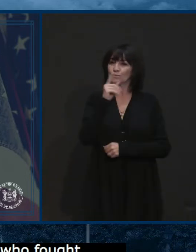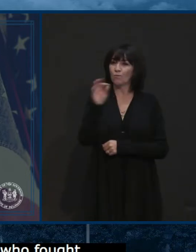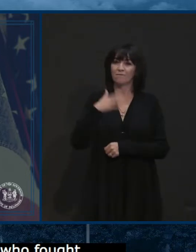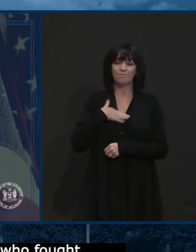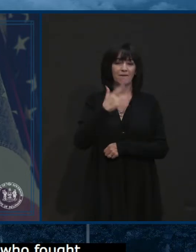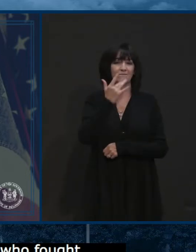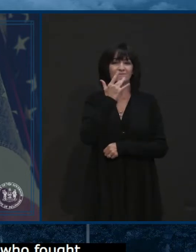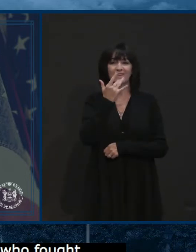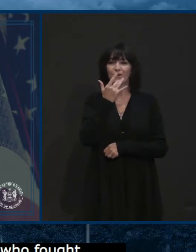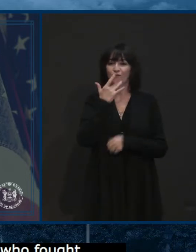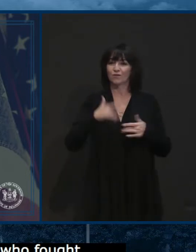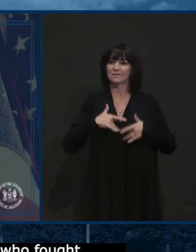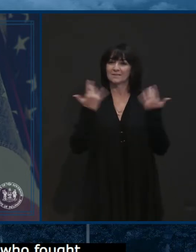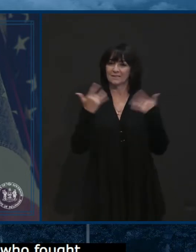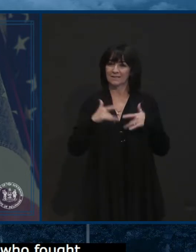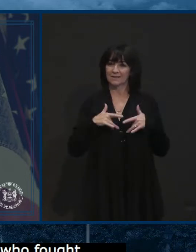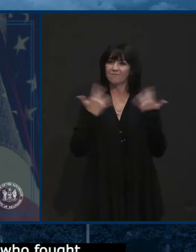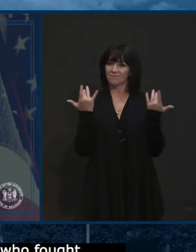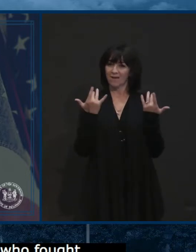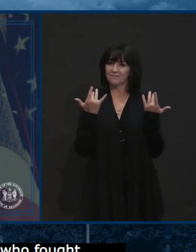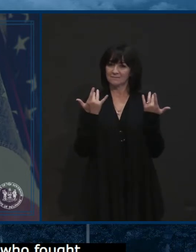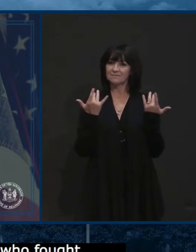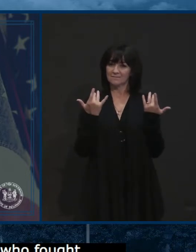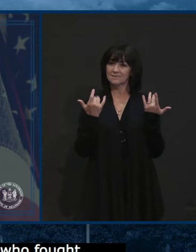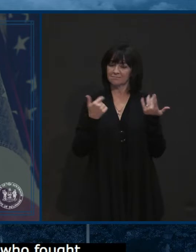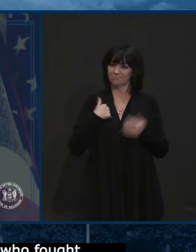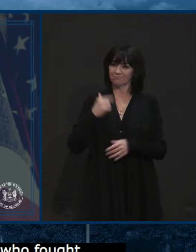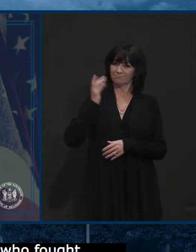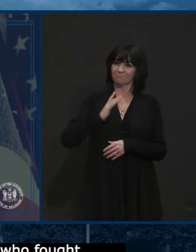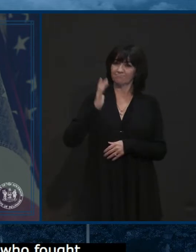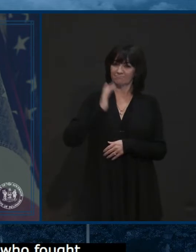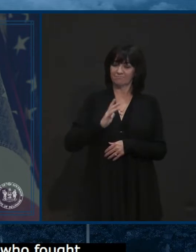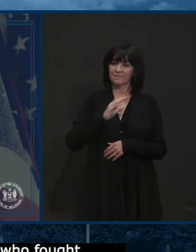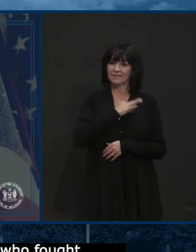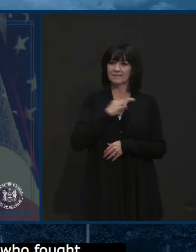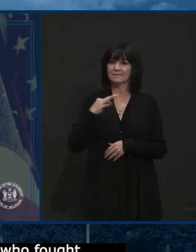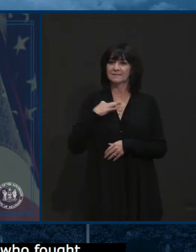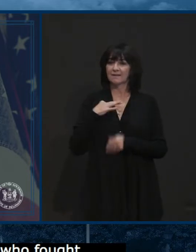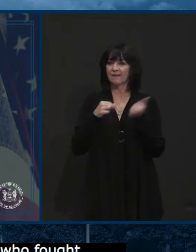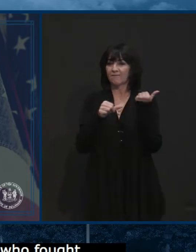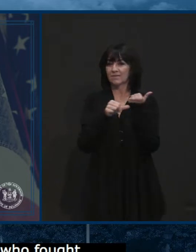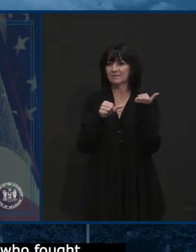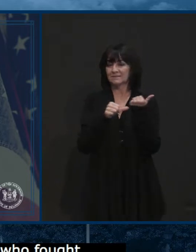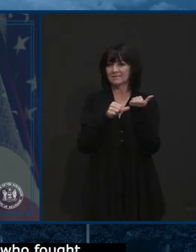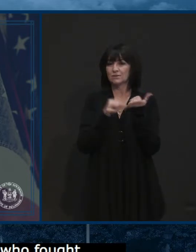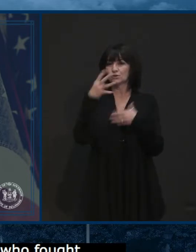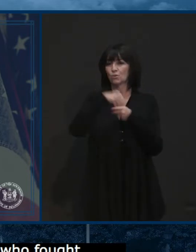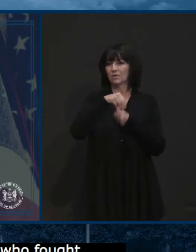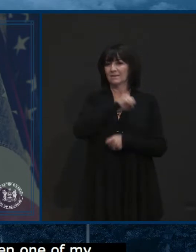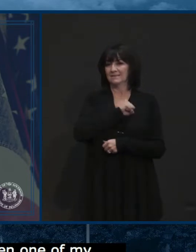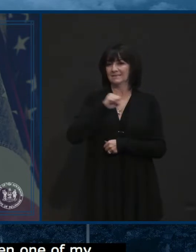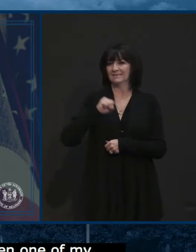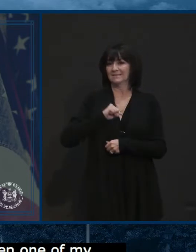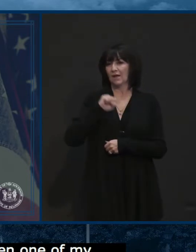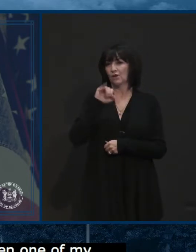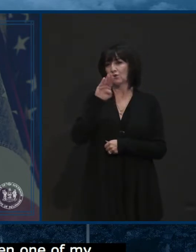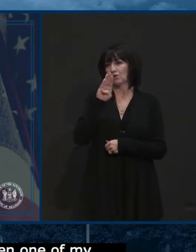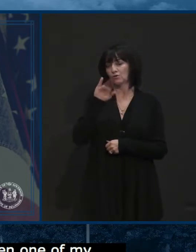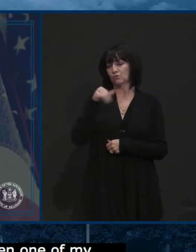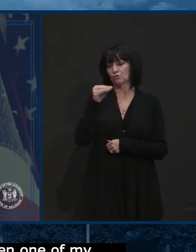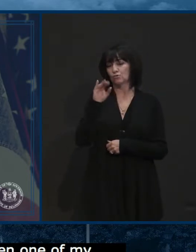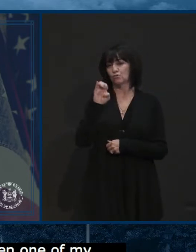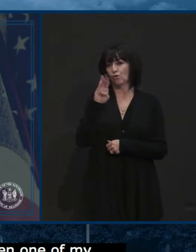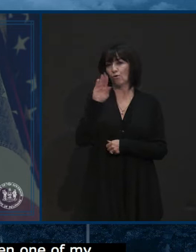years to the days when I was actually a staff assistant for then Senator Joe Biden. And it's an opportunity